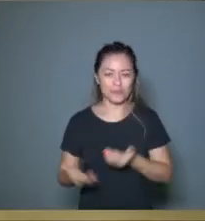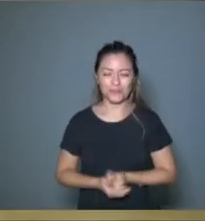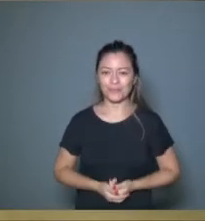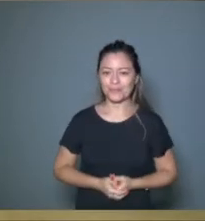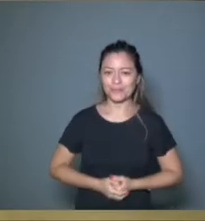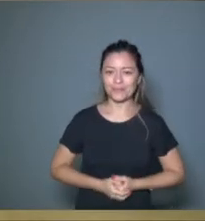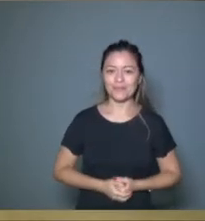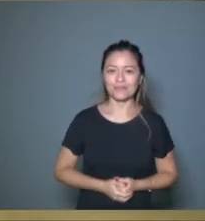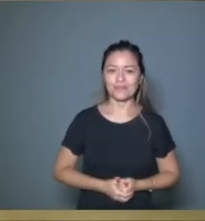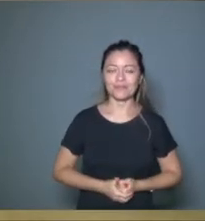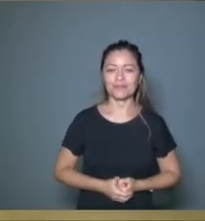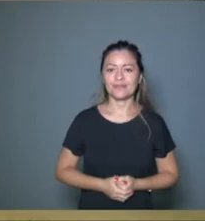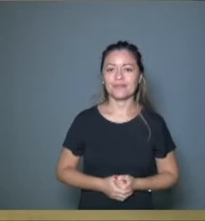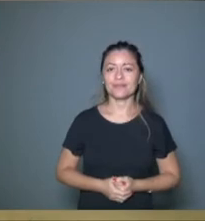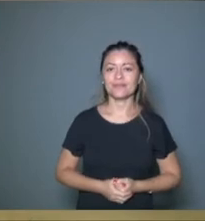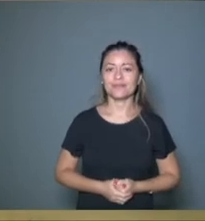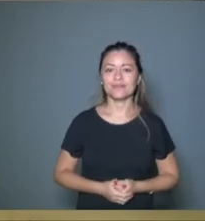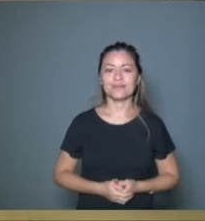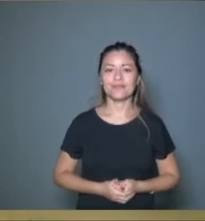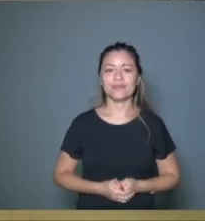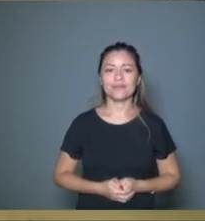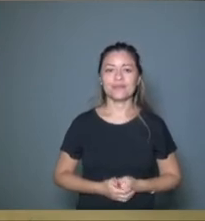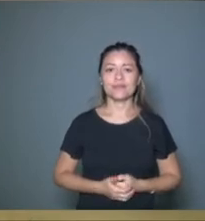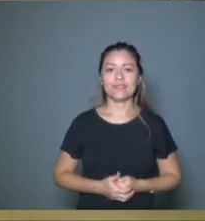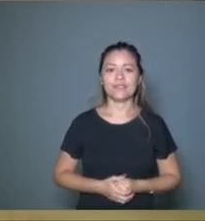motivates us so much. Pavinato, over to you.